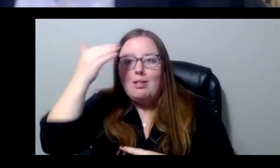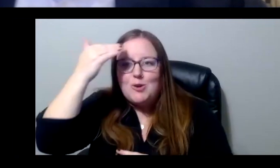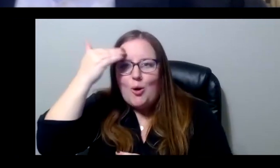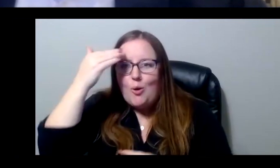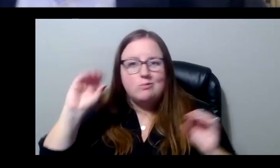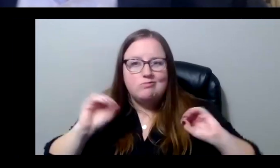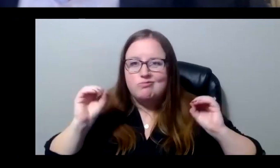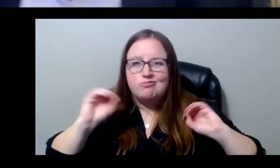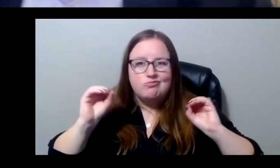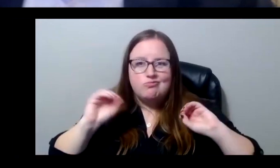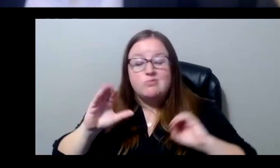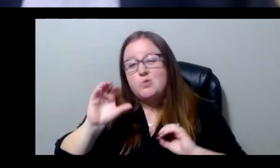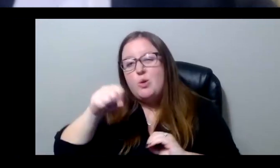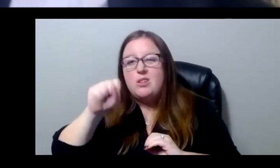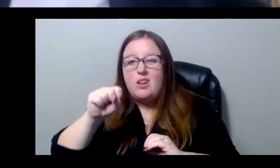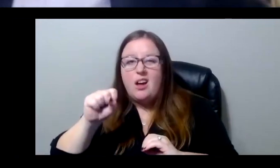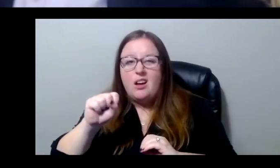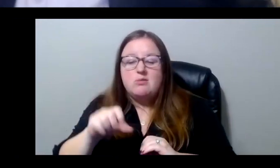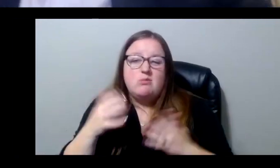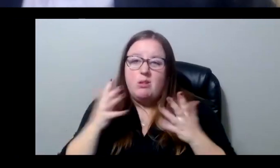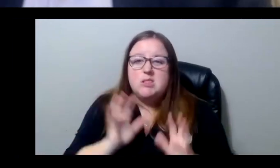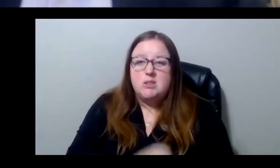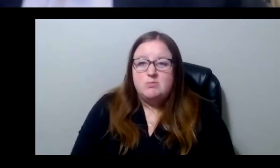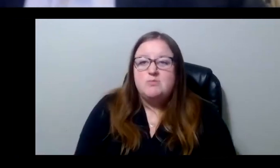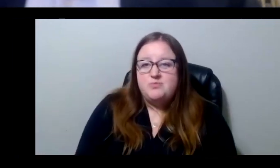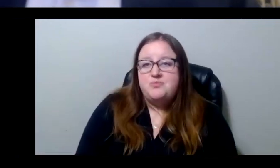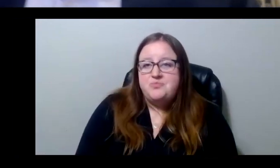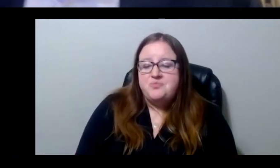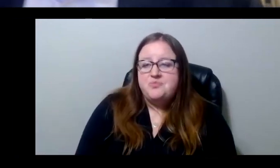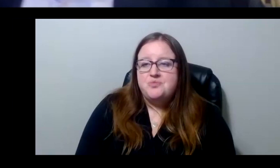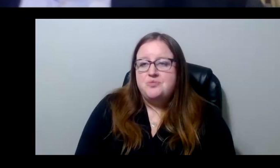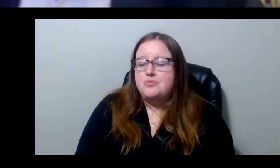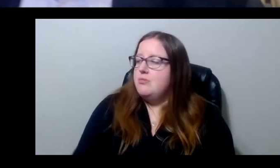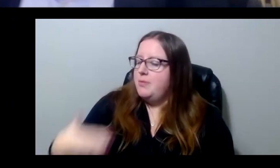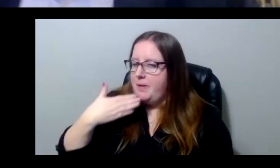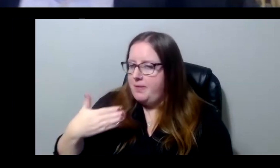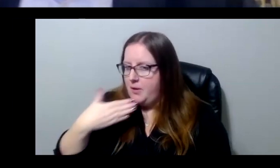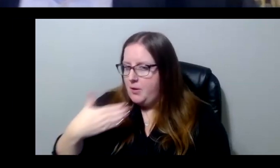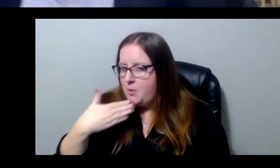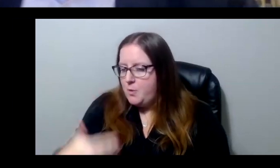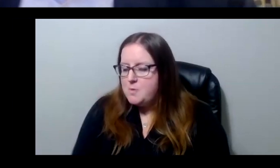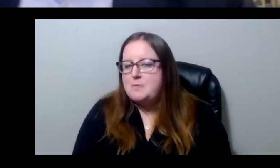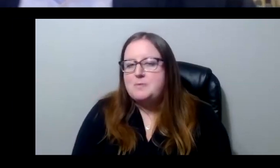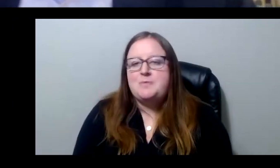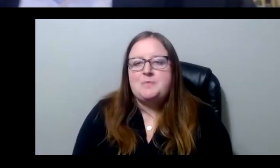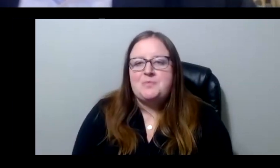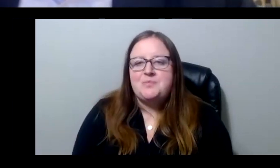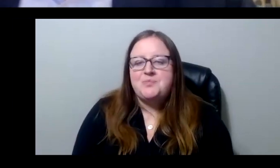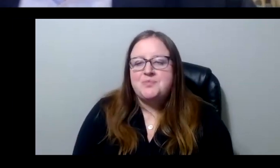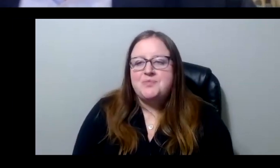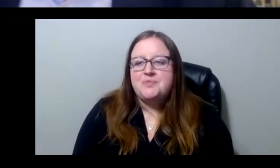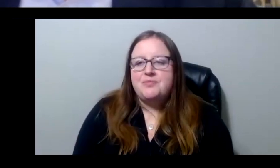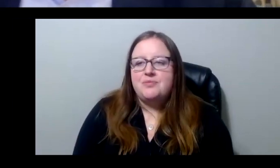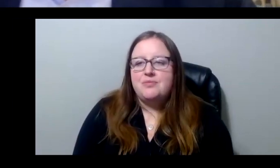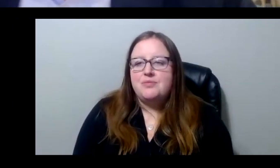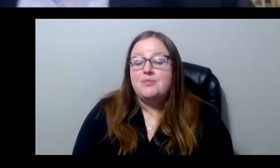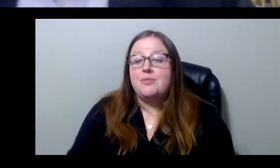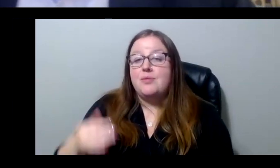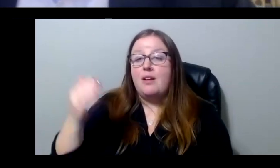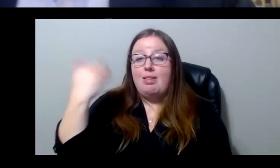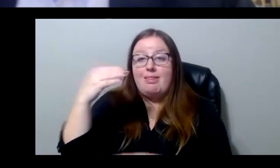not a good man, and he's once again heating up the rhetoric to secede from Bosnia,